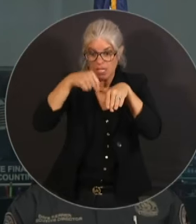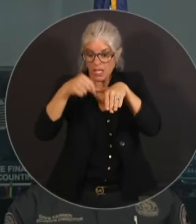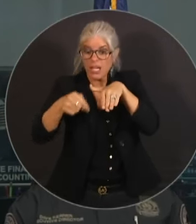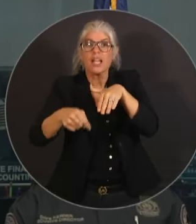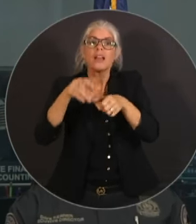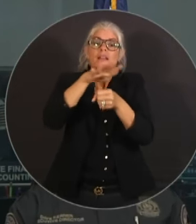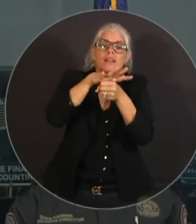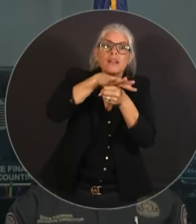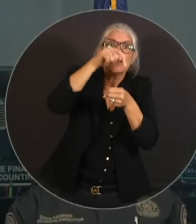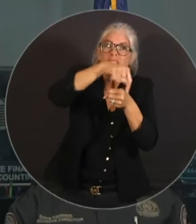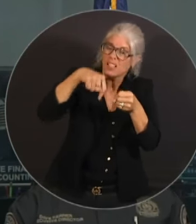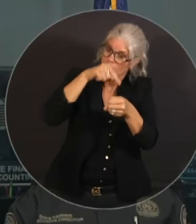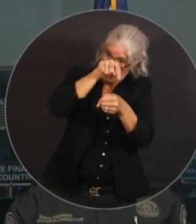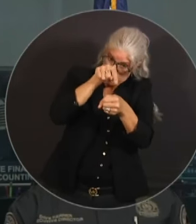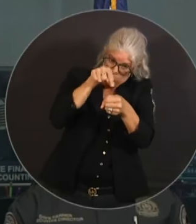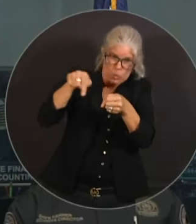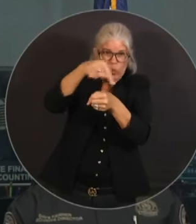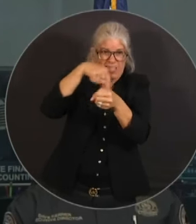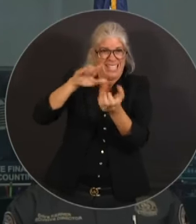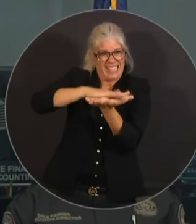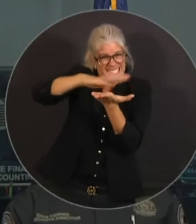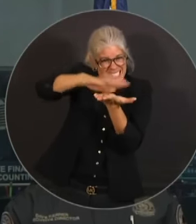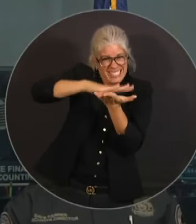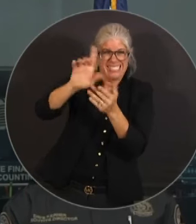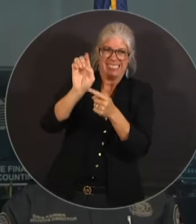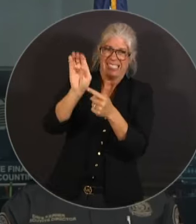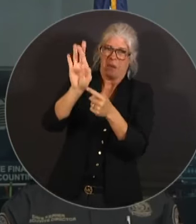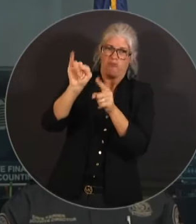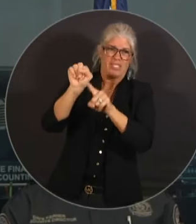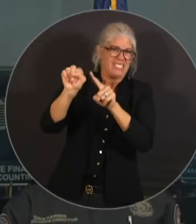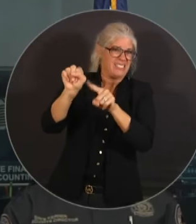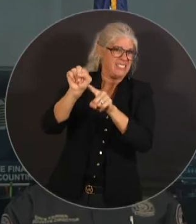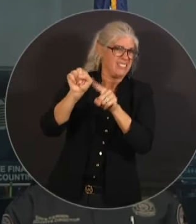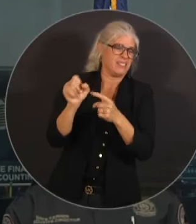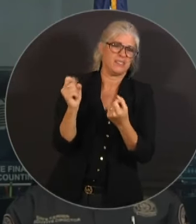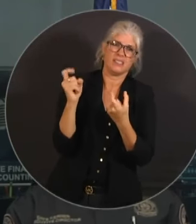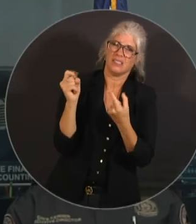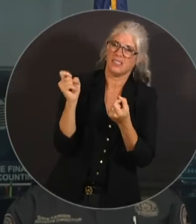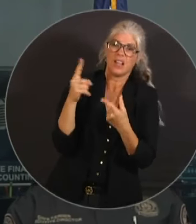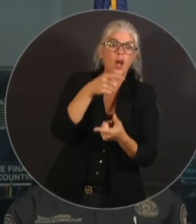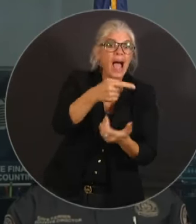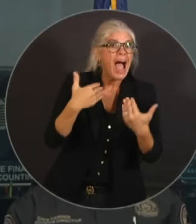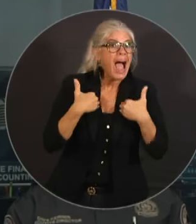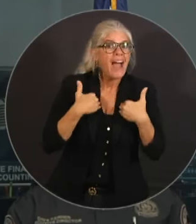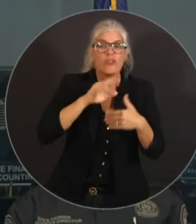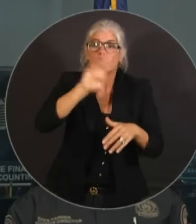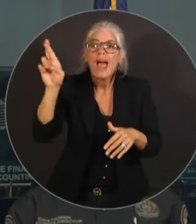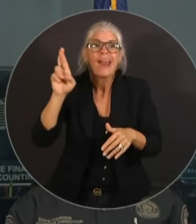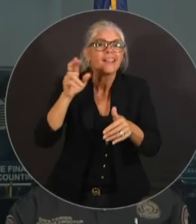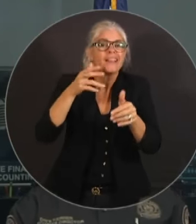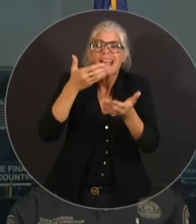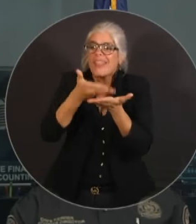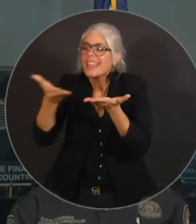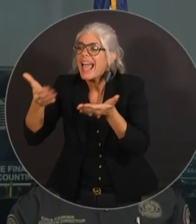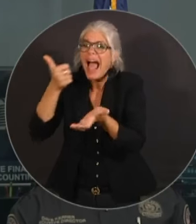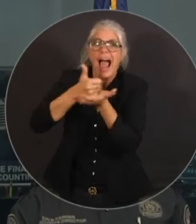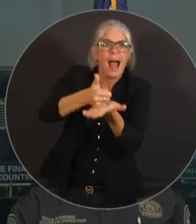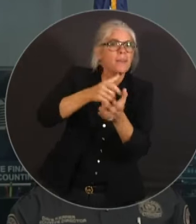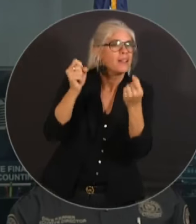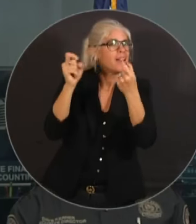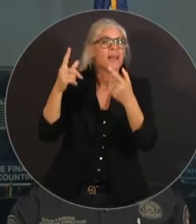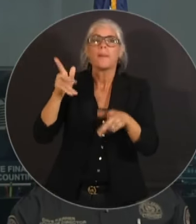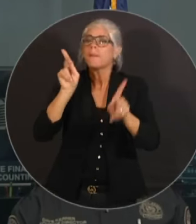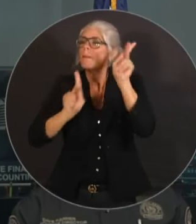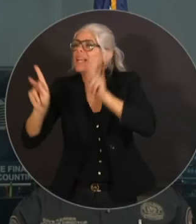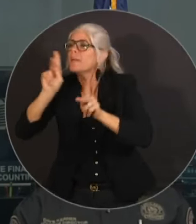debris to mobilize every available resource, and that our debris vendors and contractors in the state, through those locals, mobilize every available